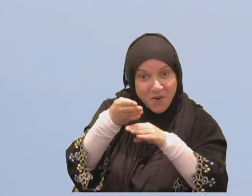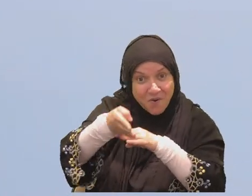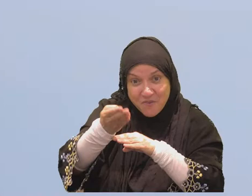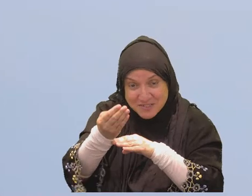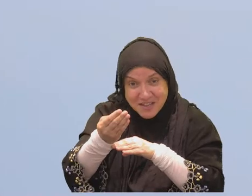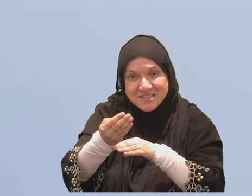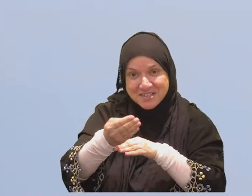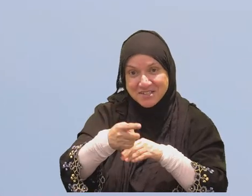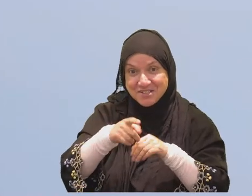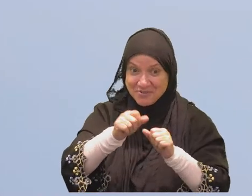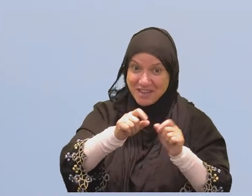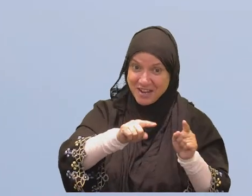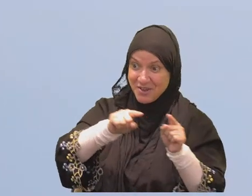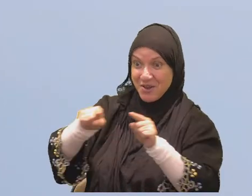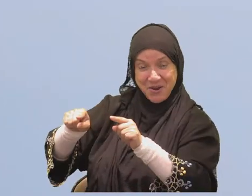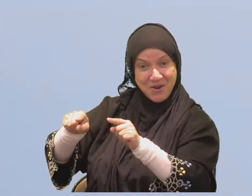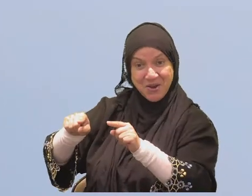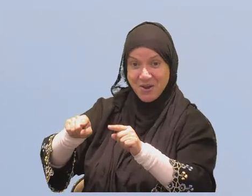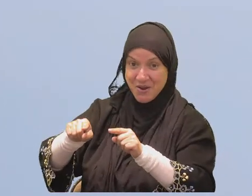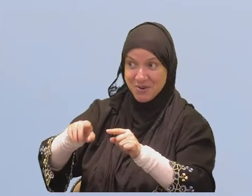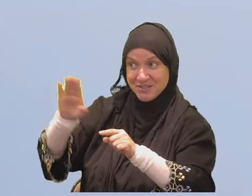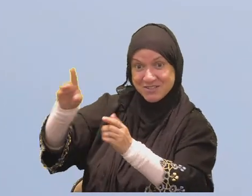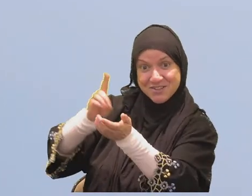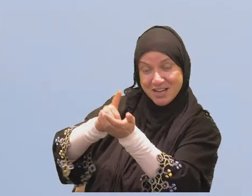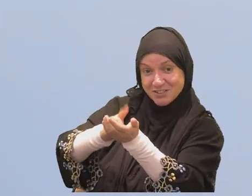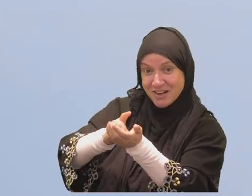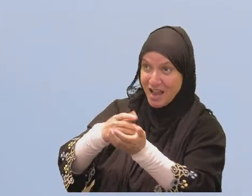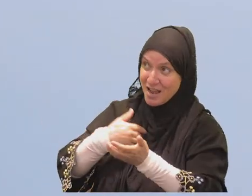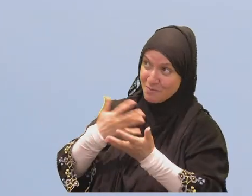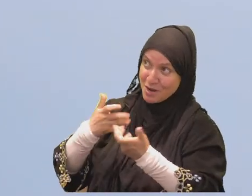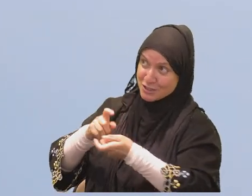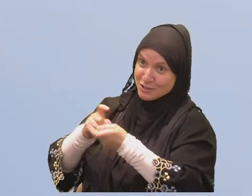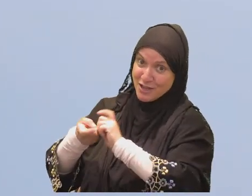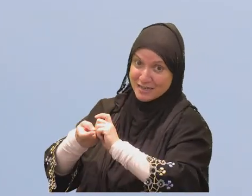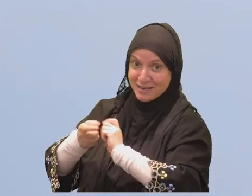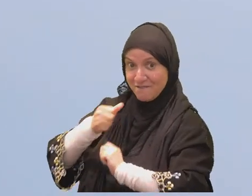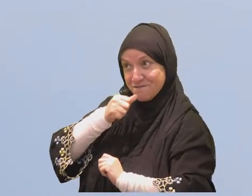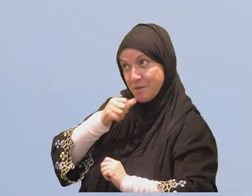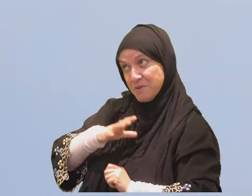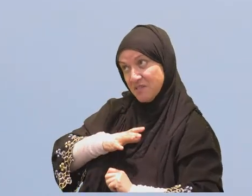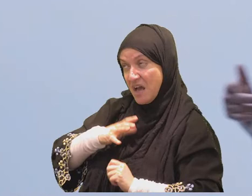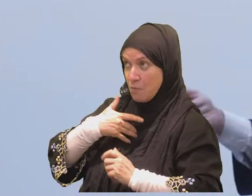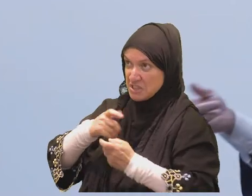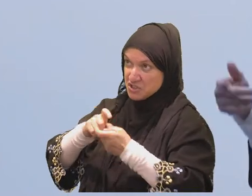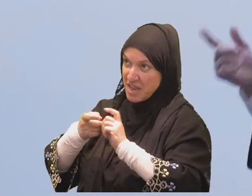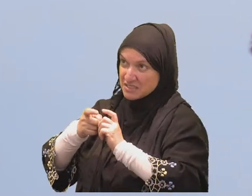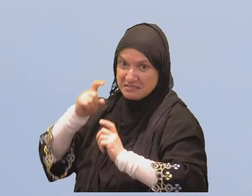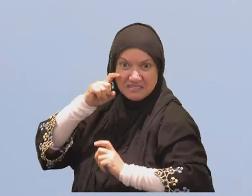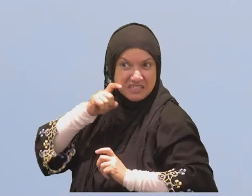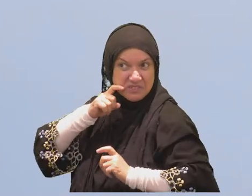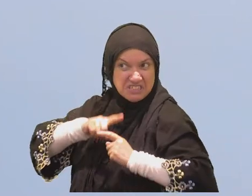transformation clinic without your parents' consent and